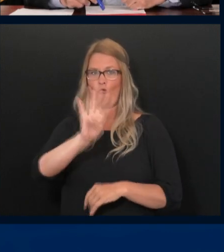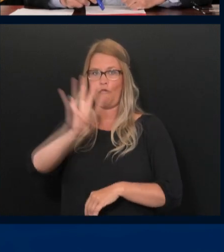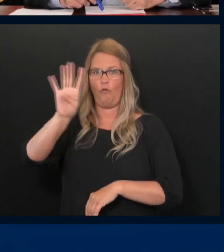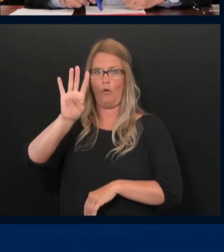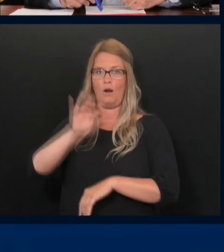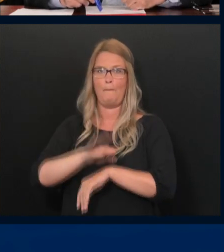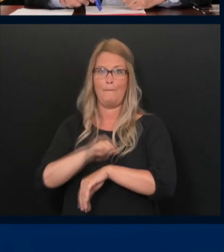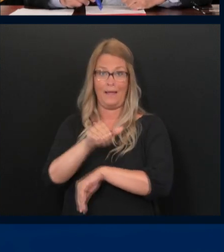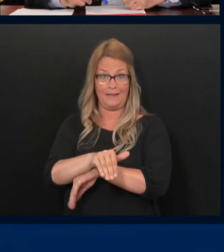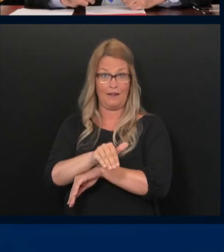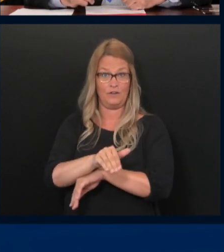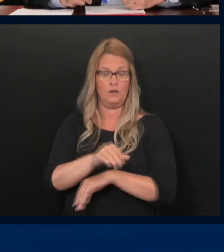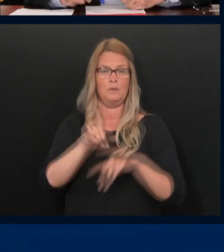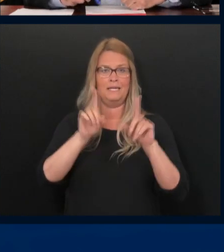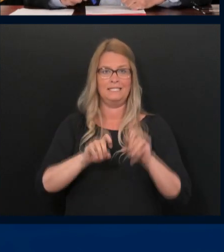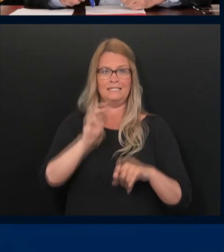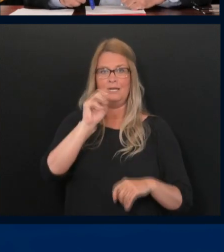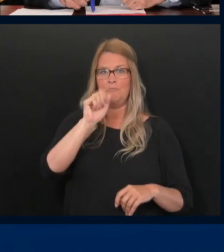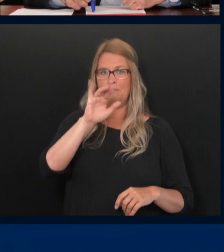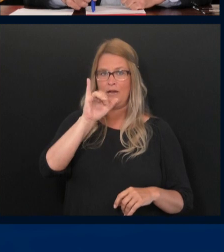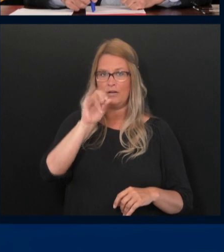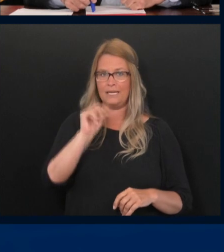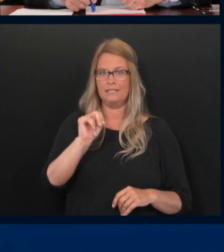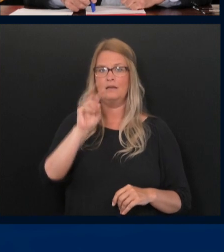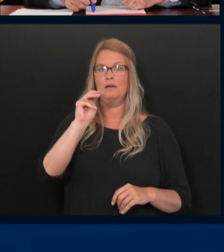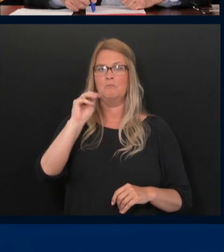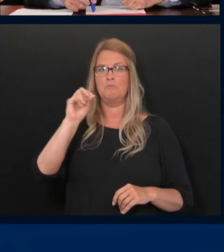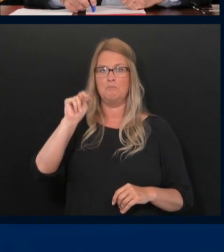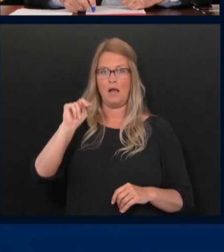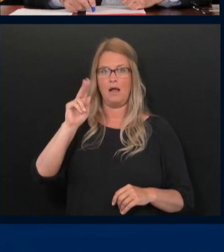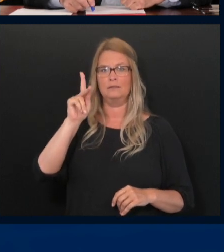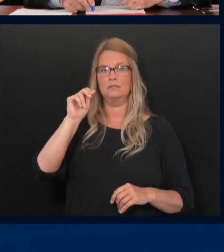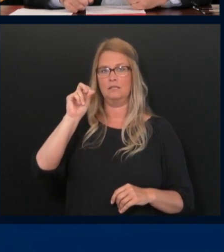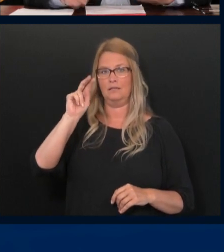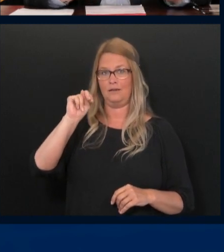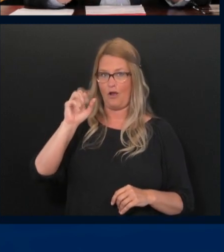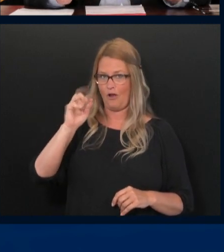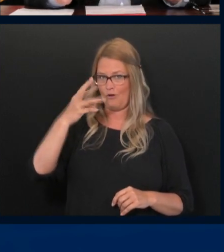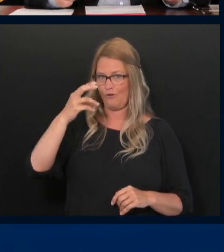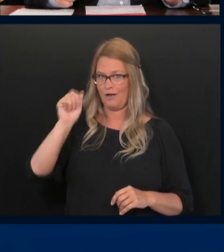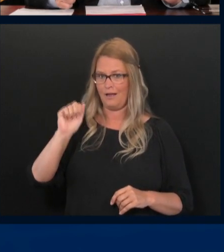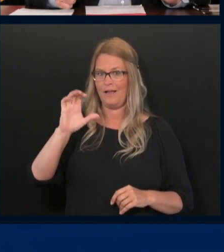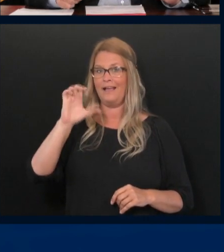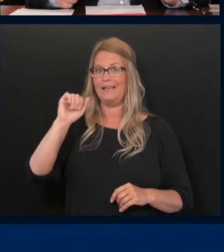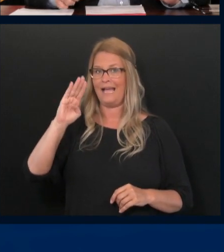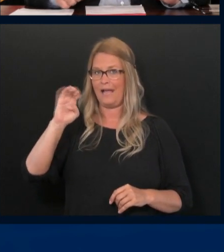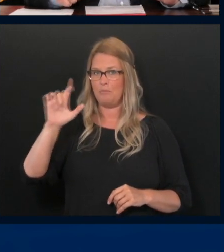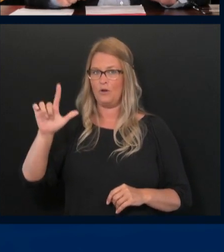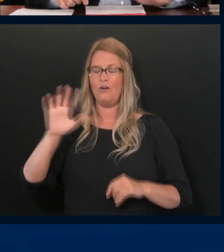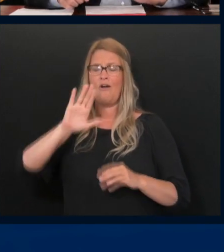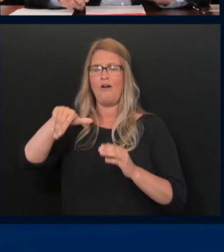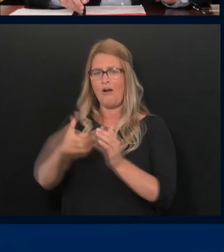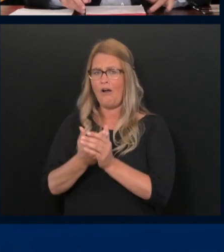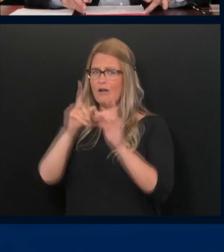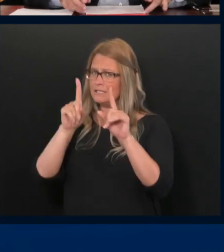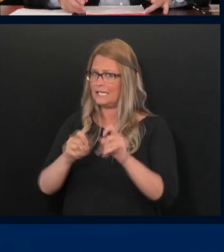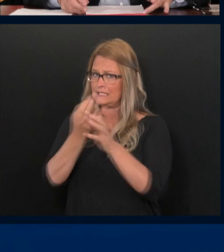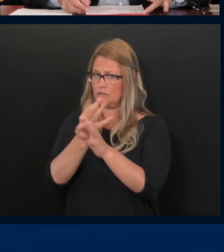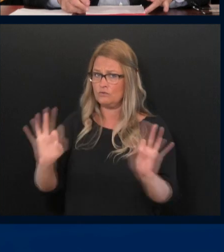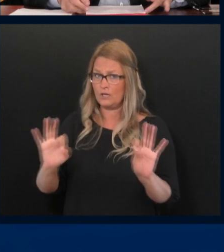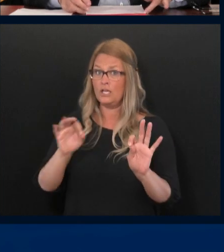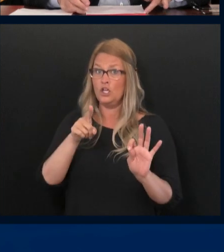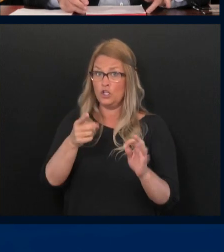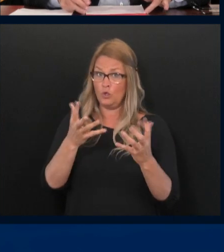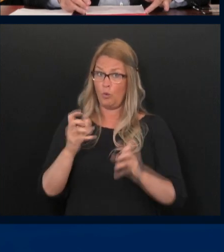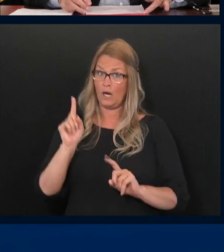testing in Marion, Monongalia, Kanawha, and Cabell counties. All your testing is free. If you want to get